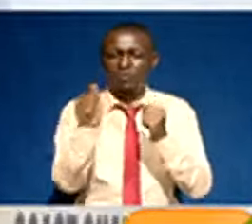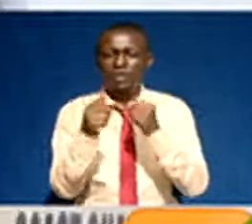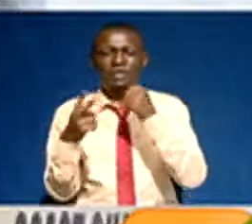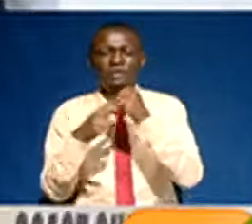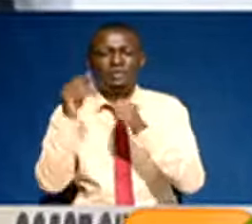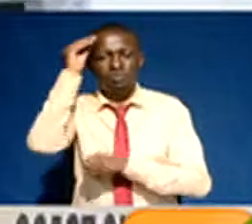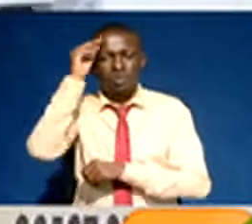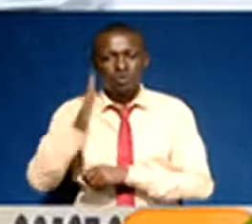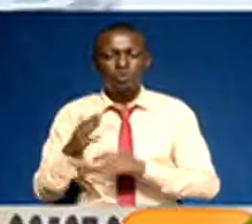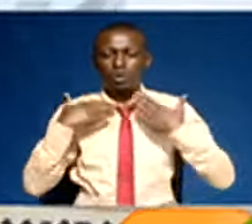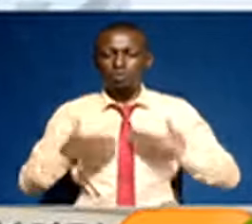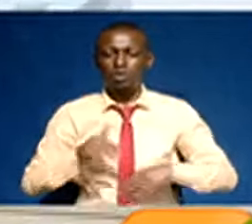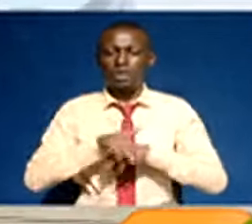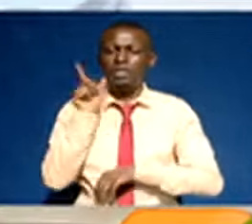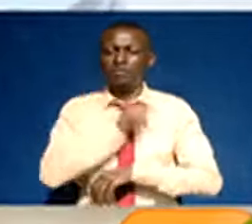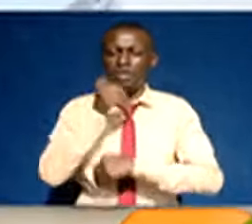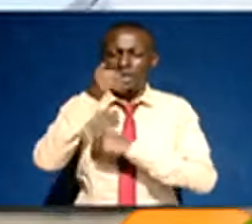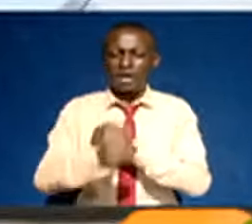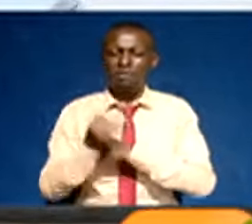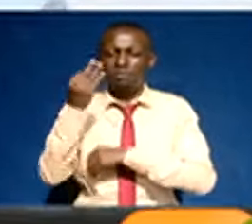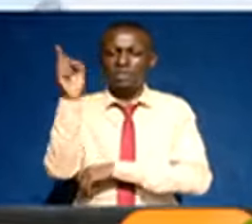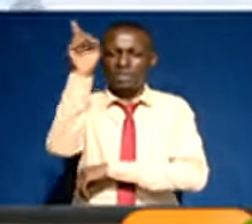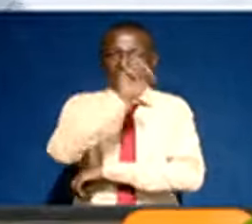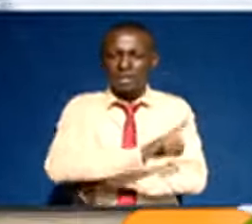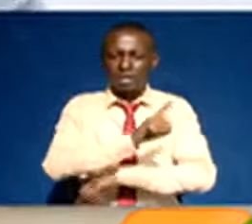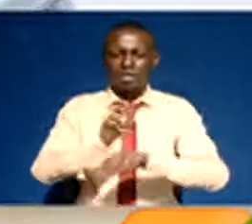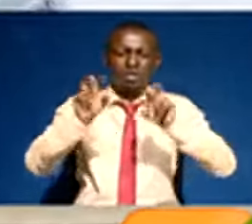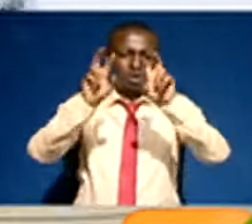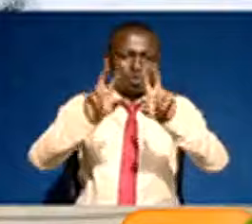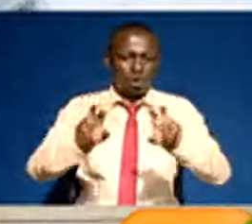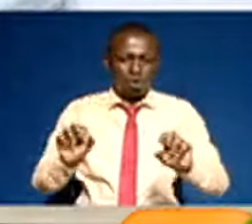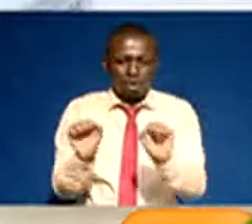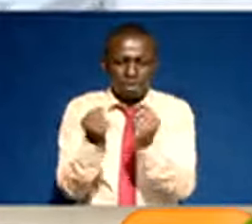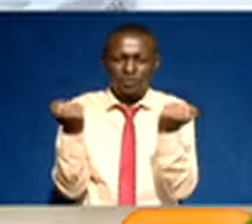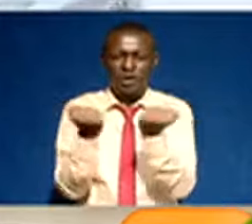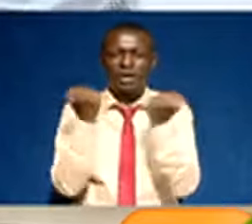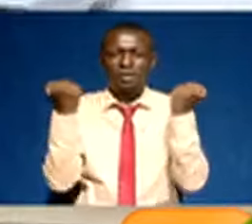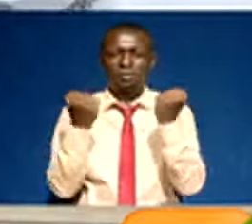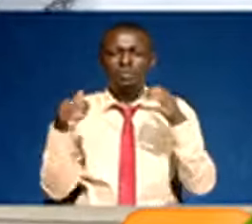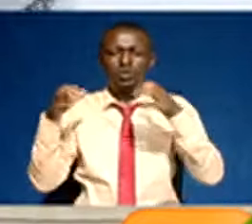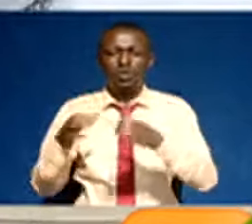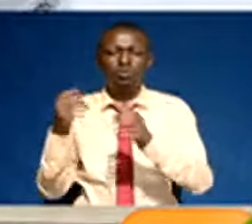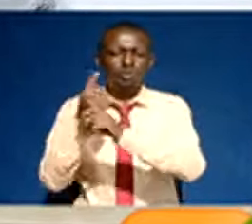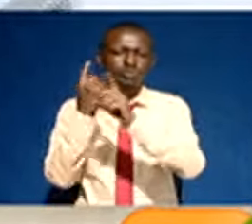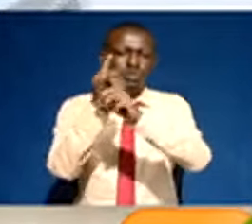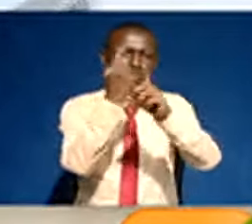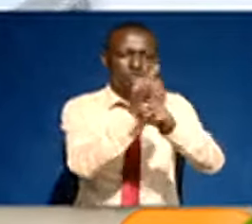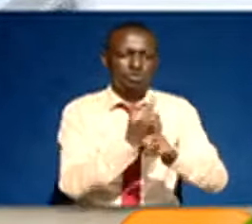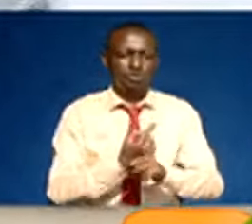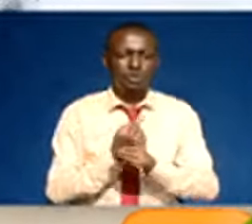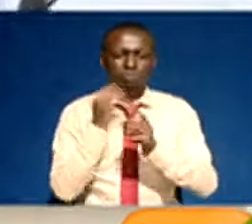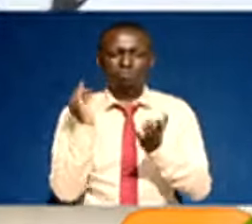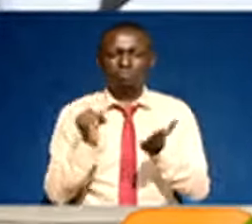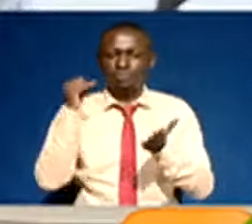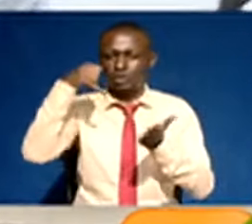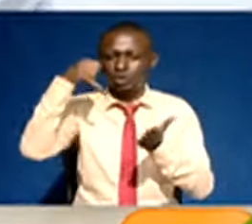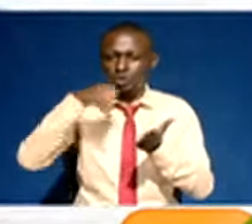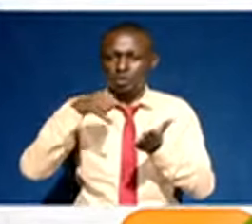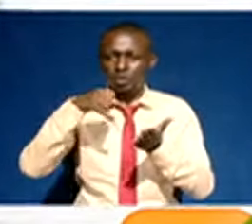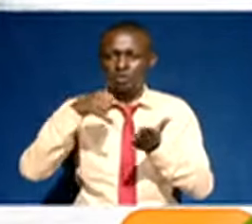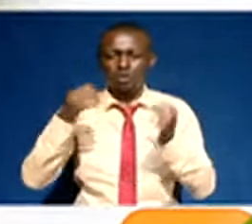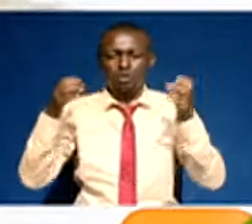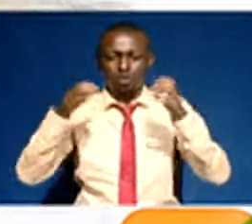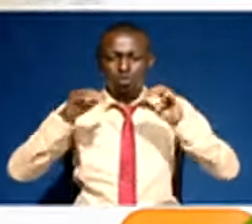were retrieved after a 3-day search and rescue mission by a multi-agency team comprising Coast